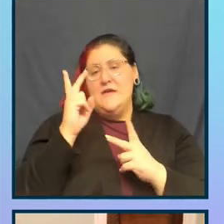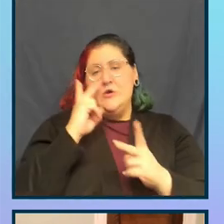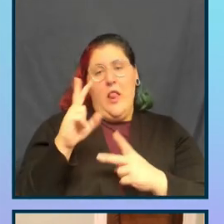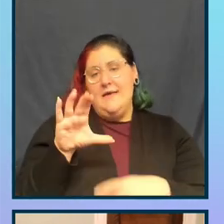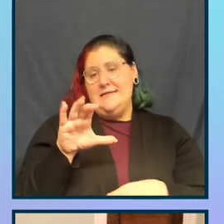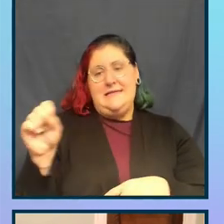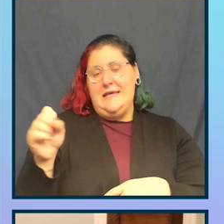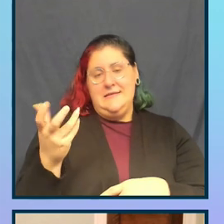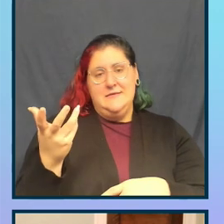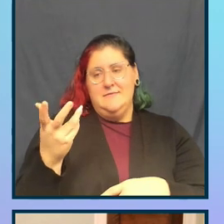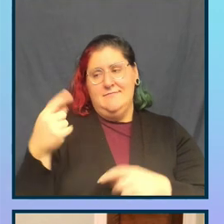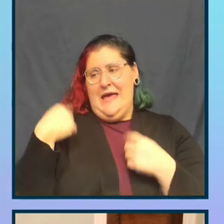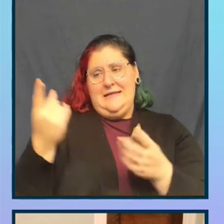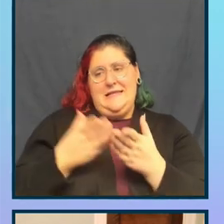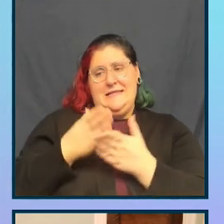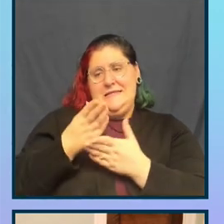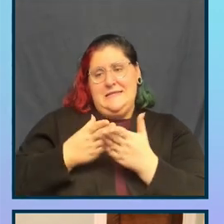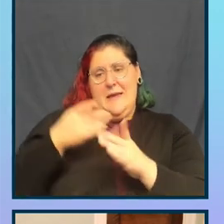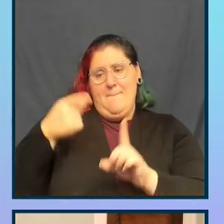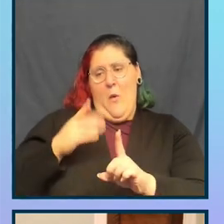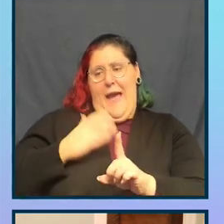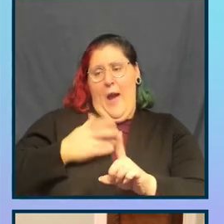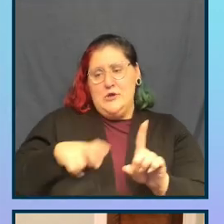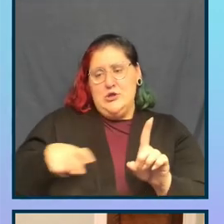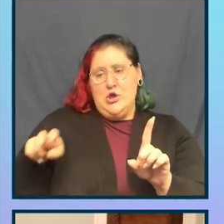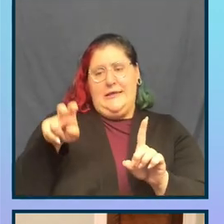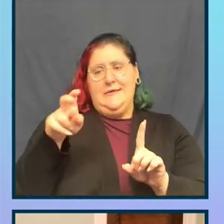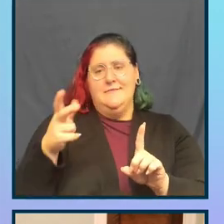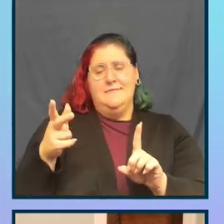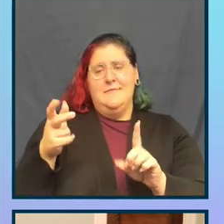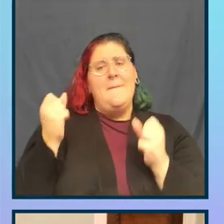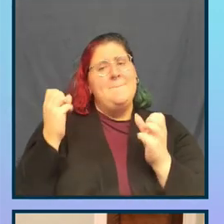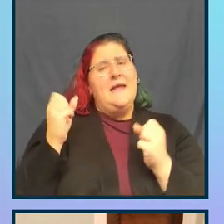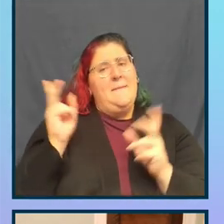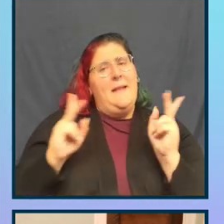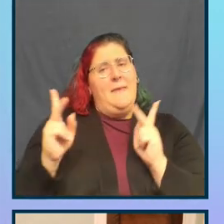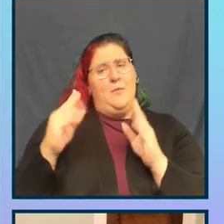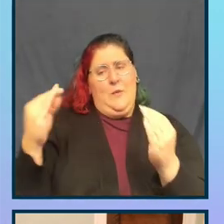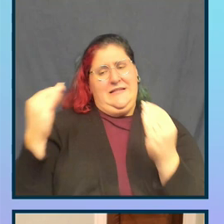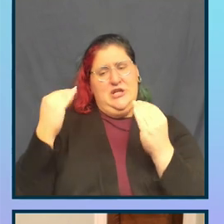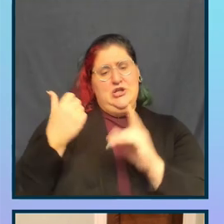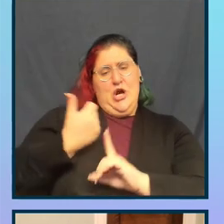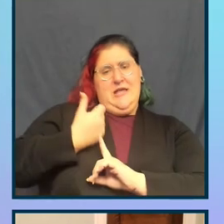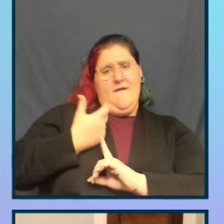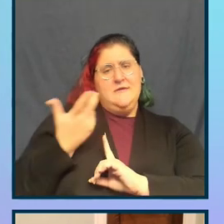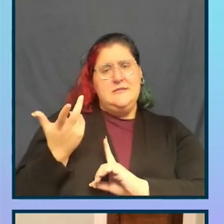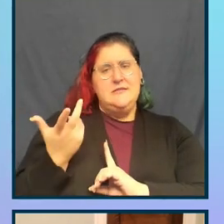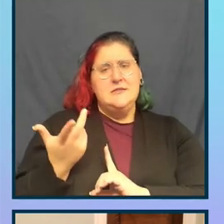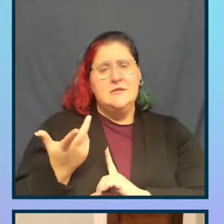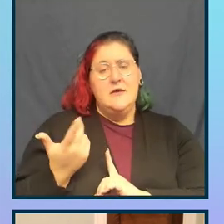you are self-taught. We are all learning every day. I am learning every day. And I've been doing this for 15